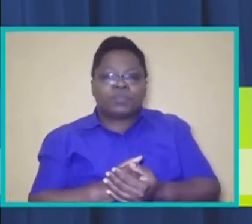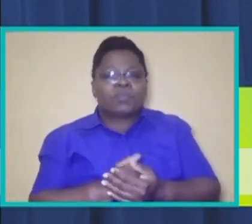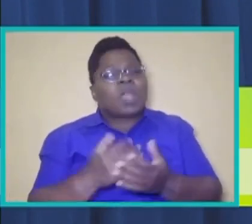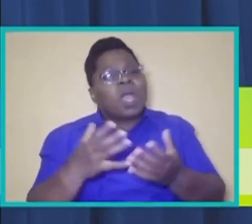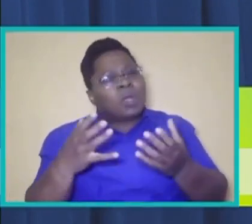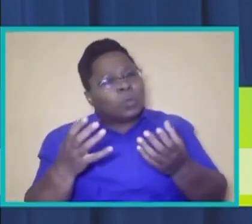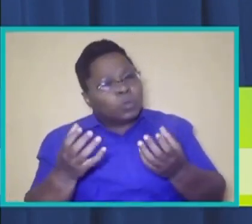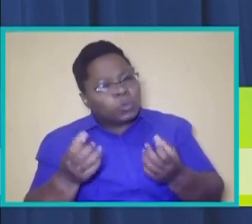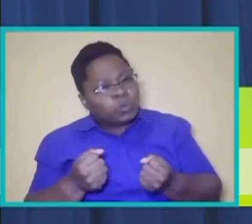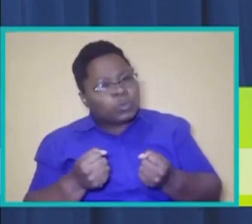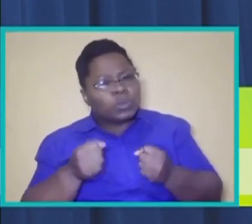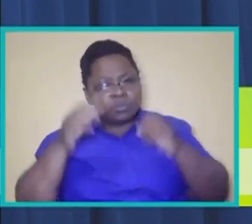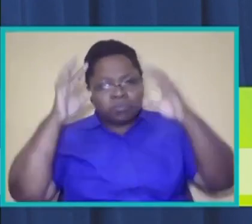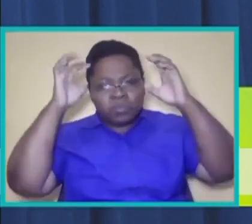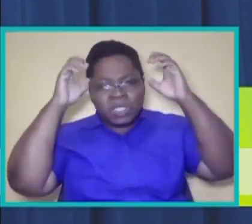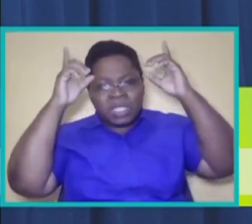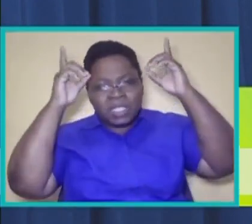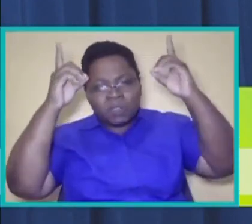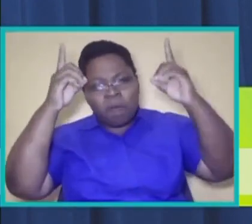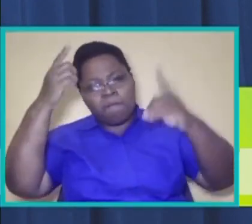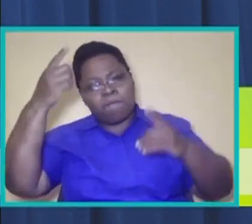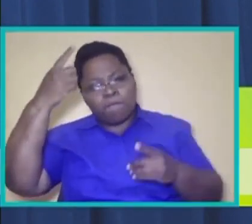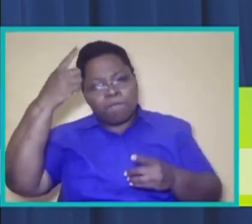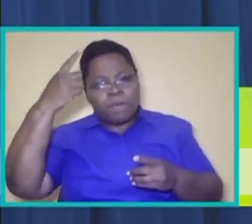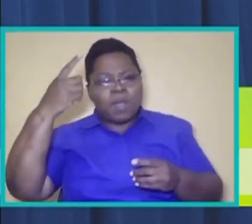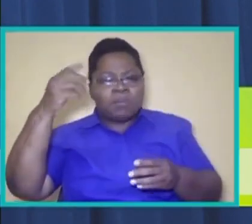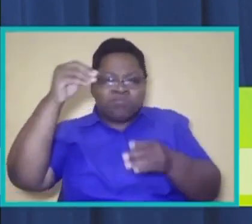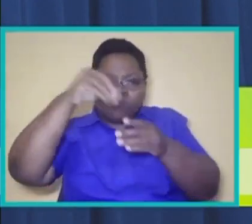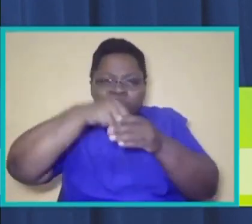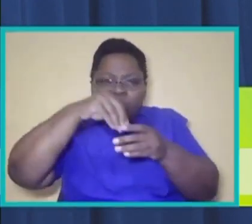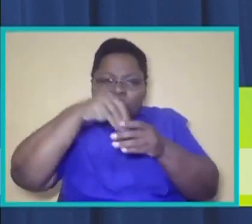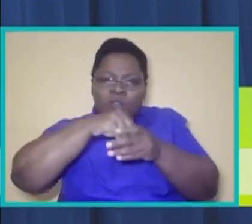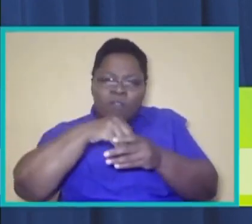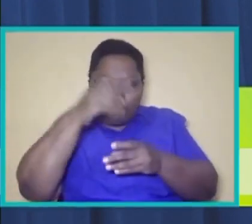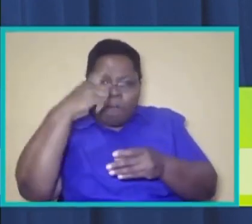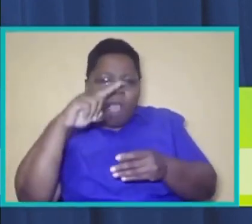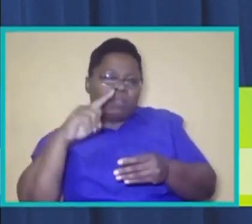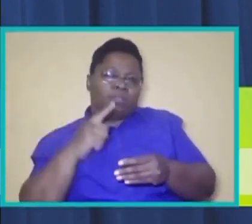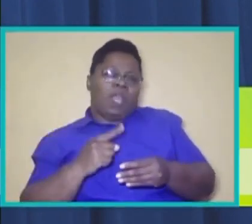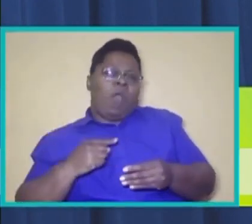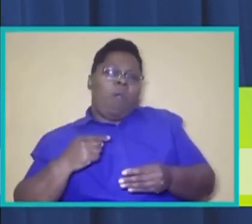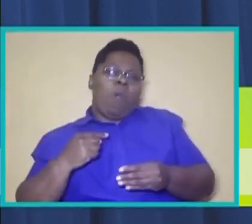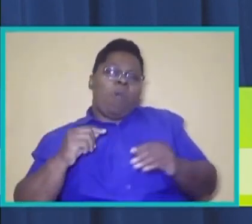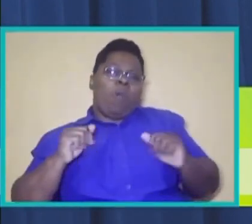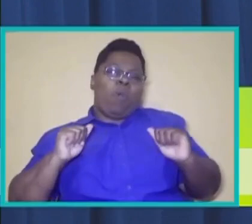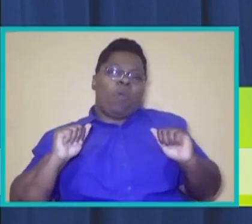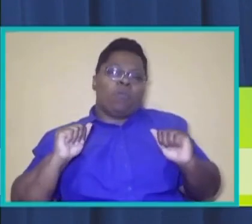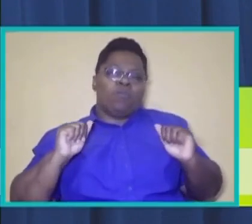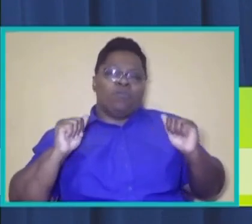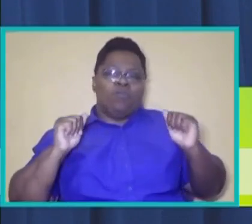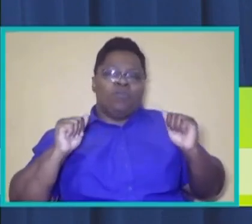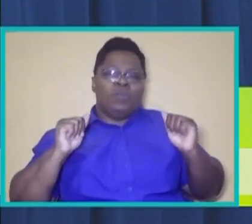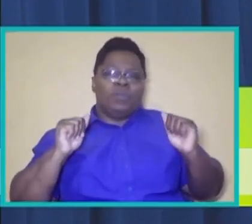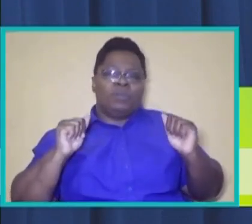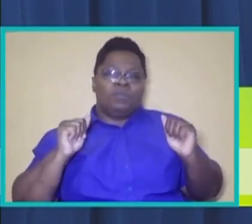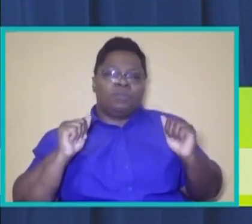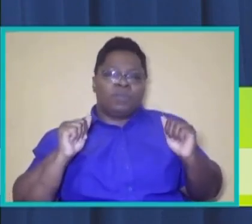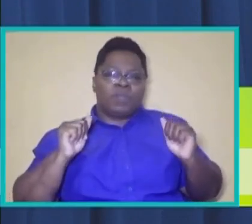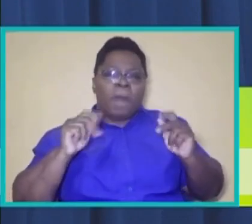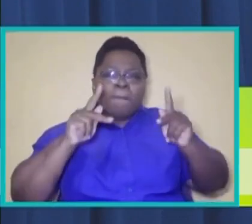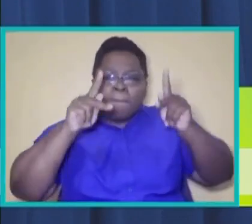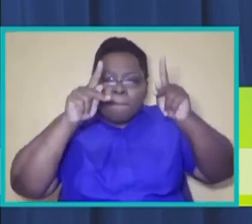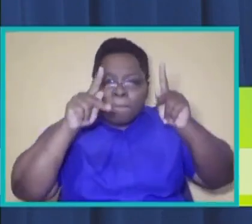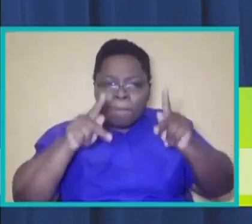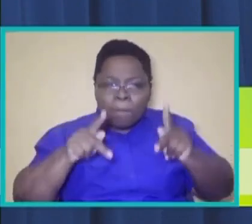curriculum. The curriculum is good, but many of our children are not doing literature. I